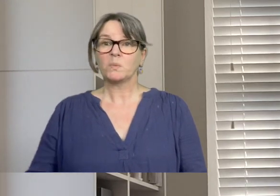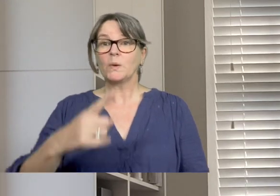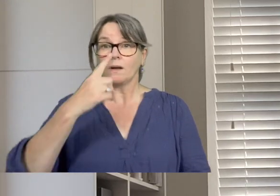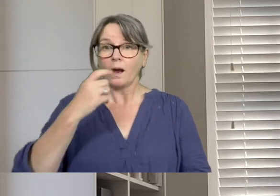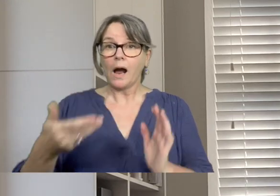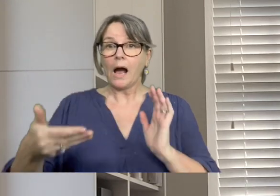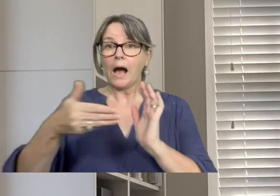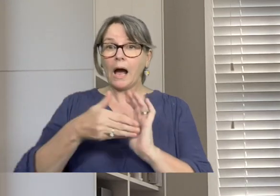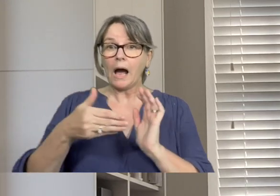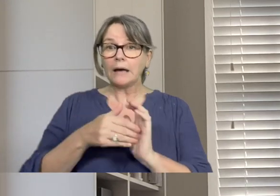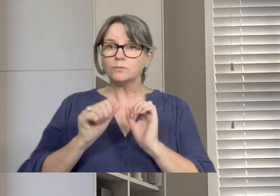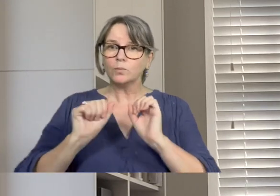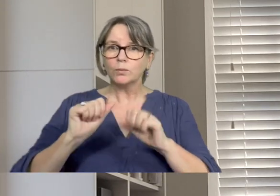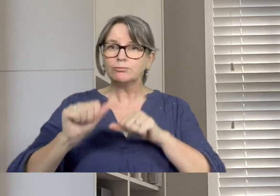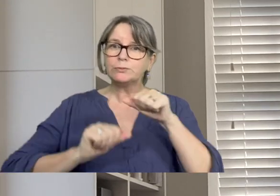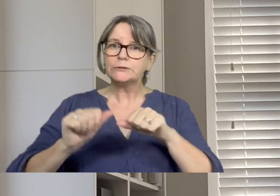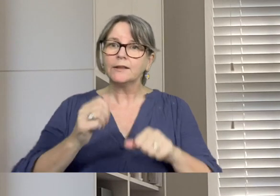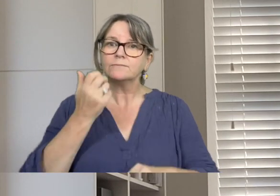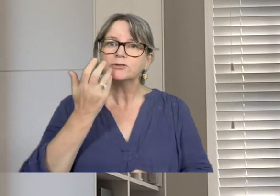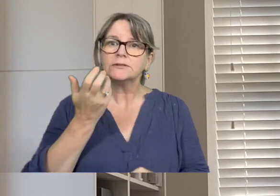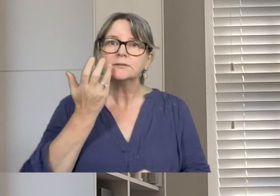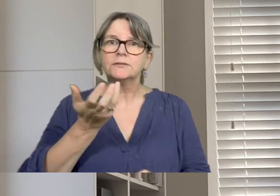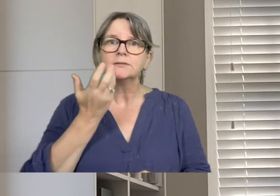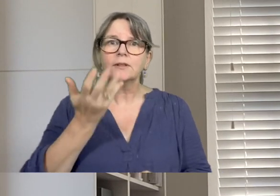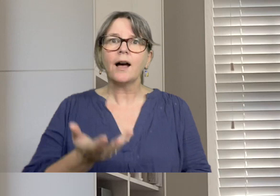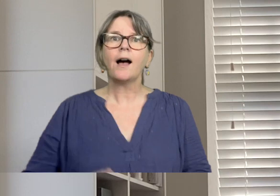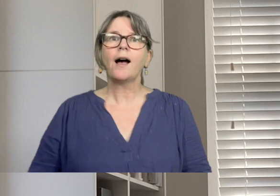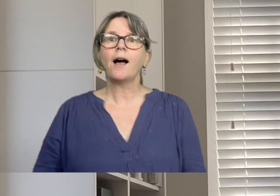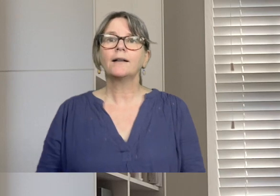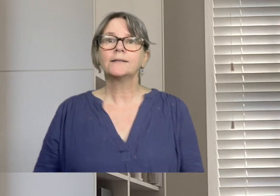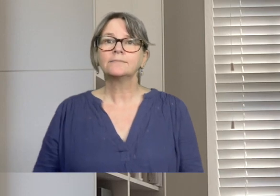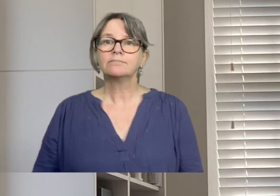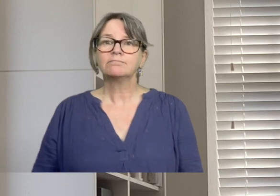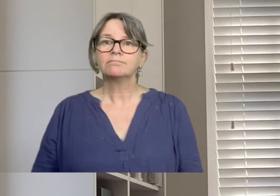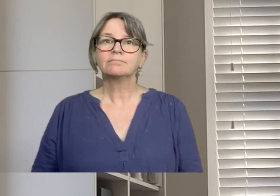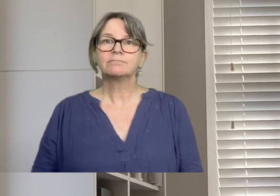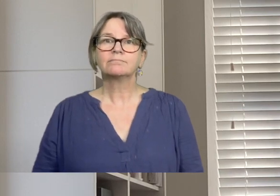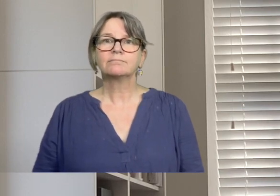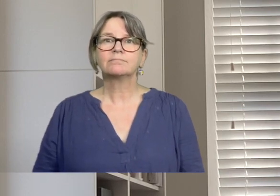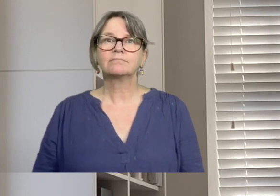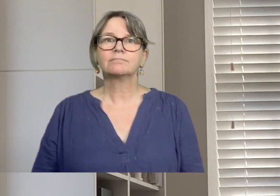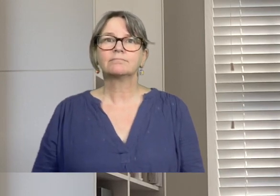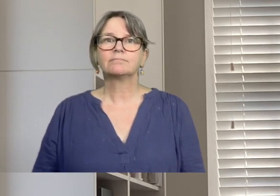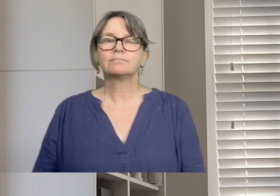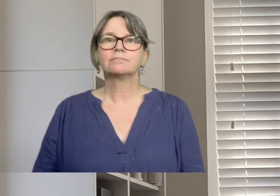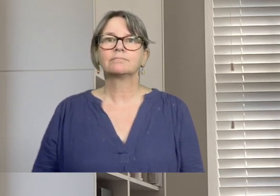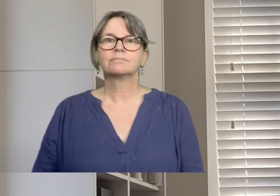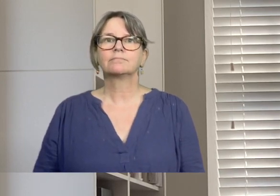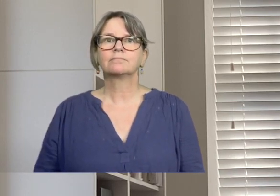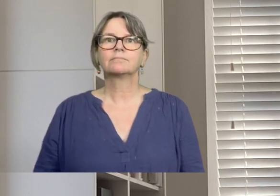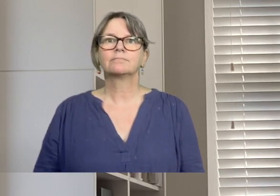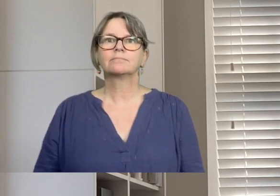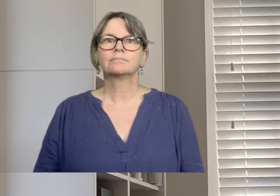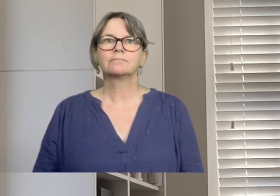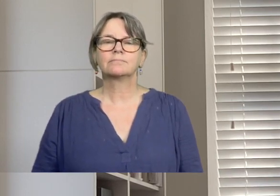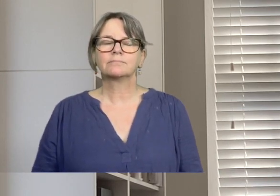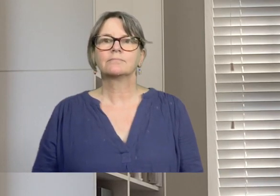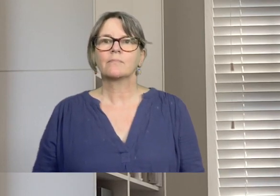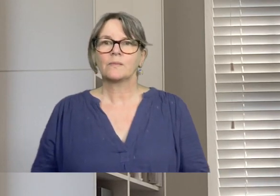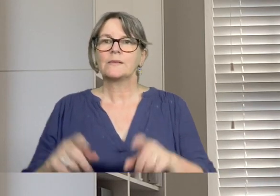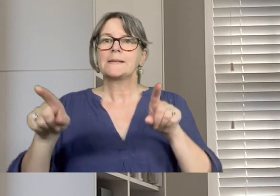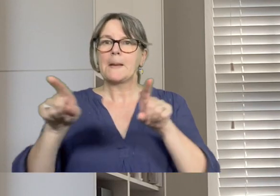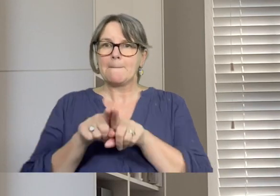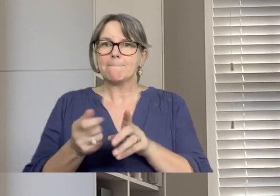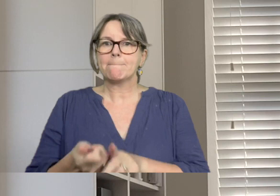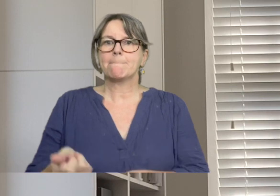free to stay in the stretch for as long as you wish. So we've been in parallel. We're going to rotate the hip out into first, and we're going to do the same